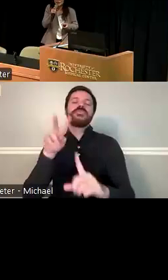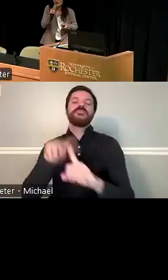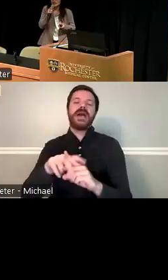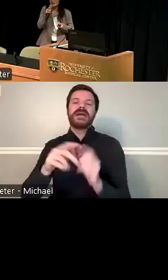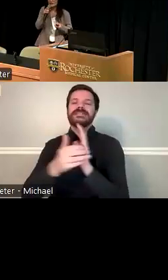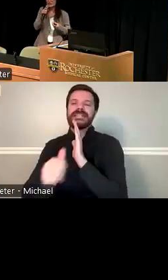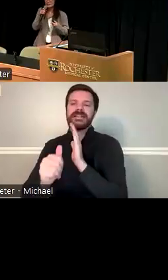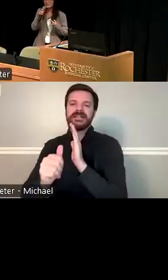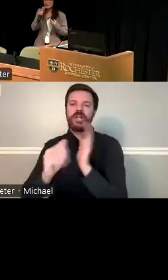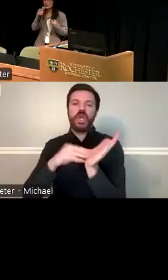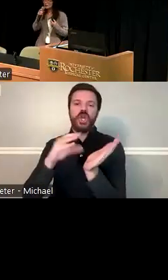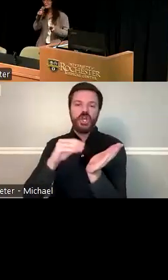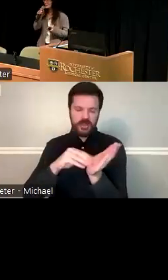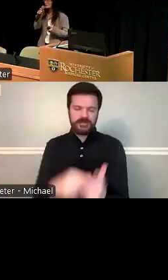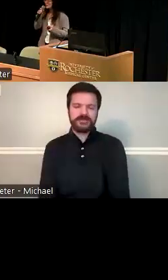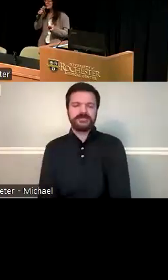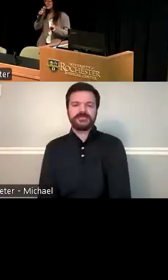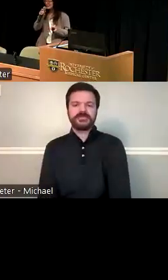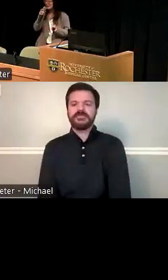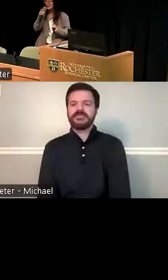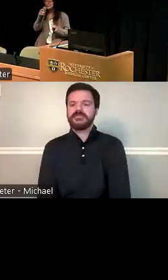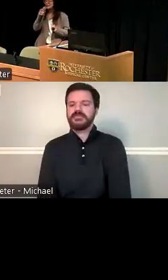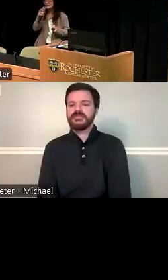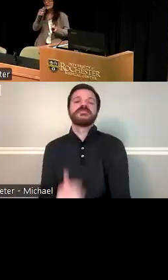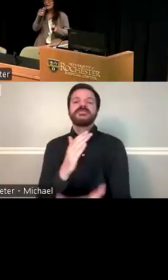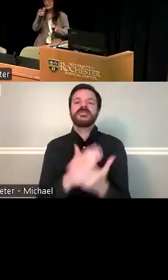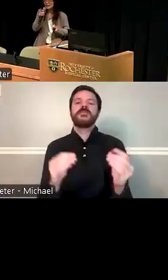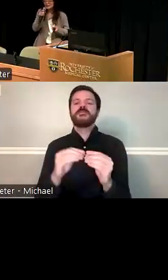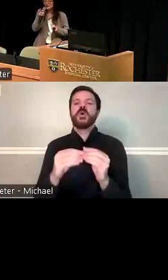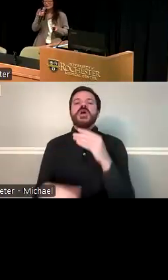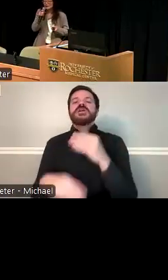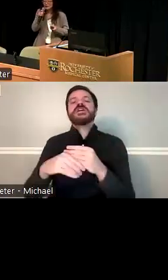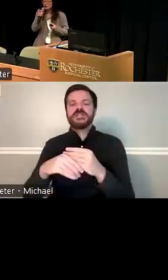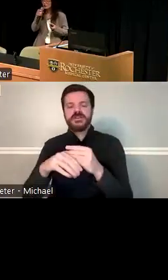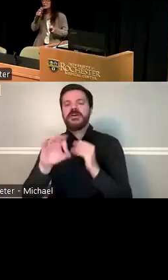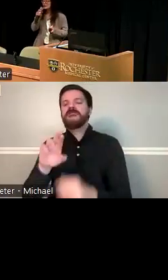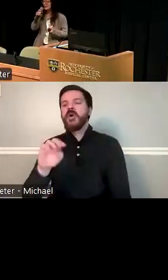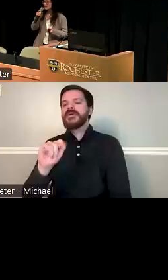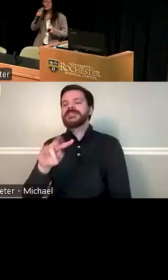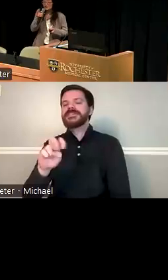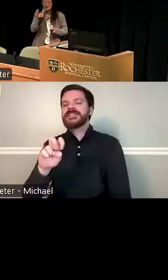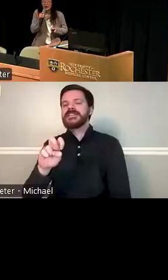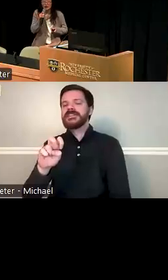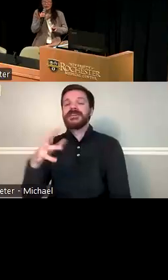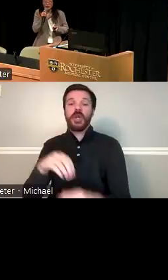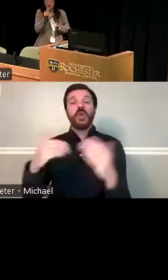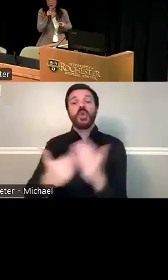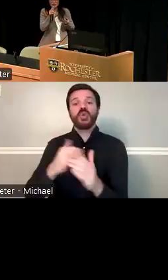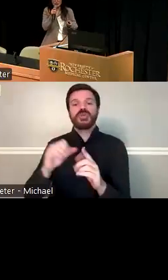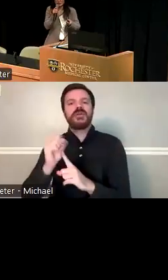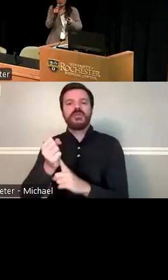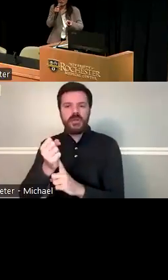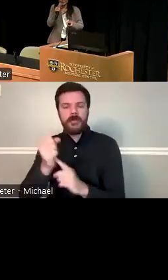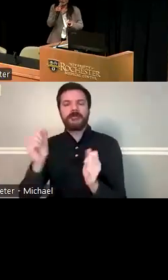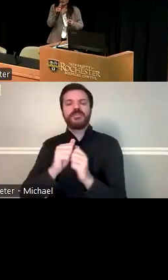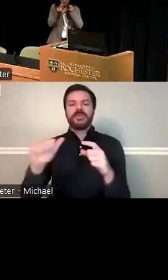encounters. And then there are some additional formative encounters that involve new scenarios with